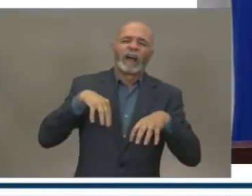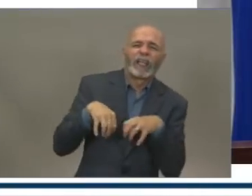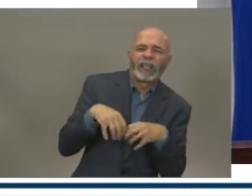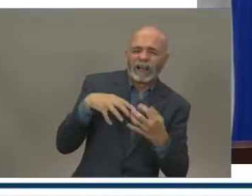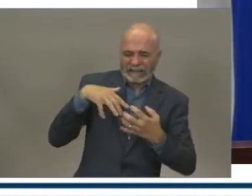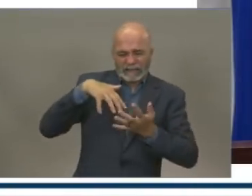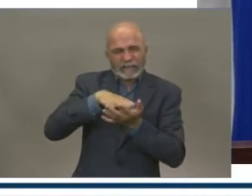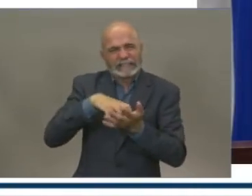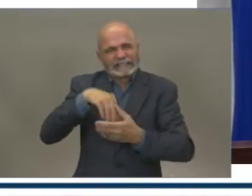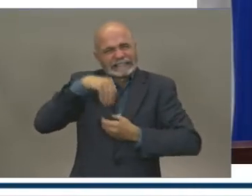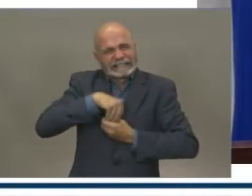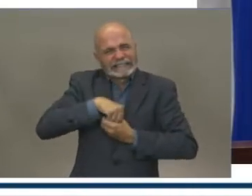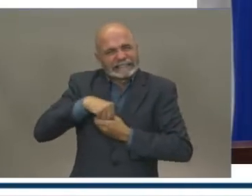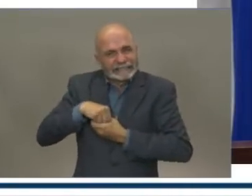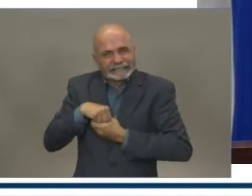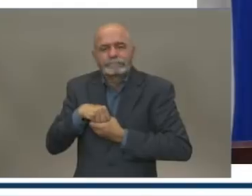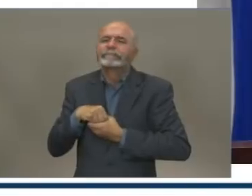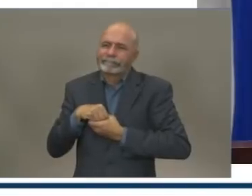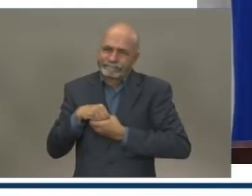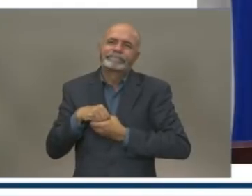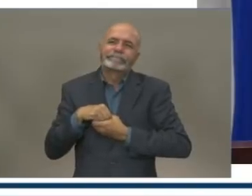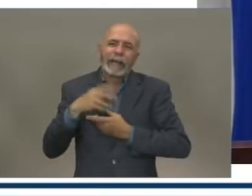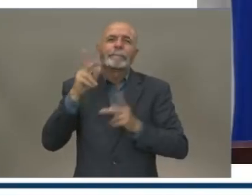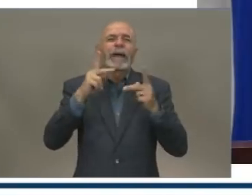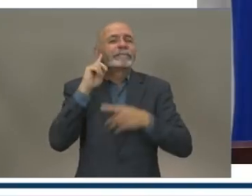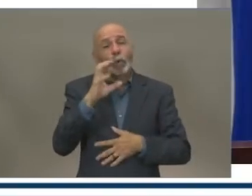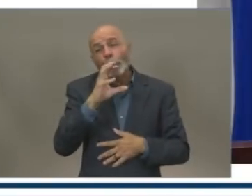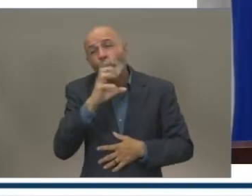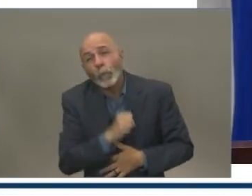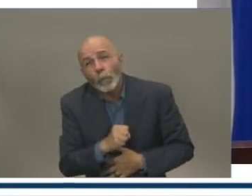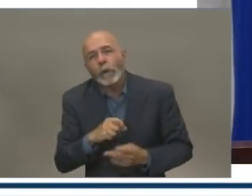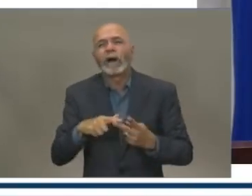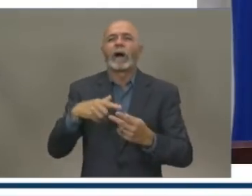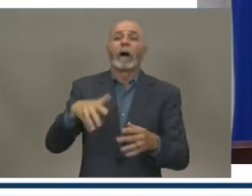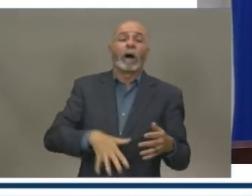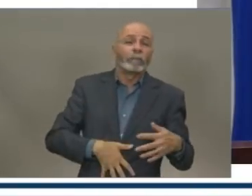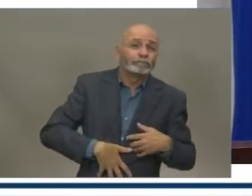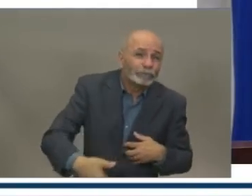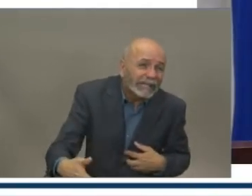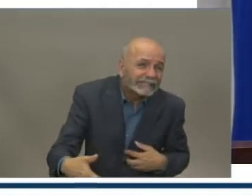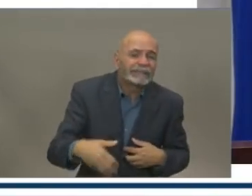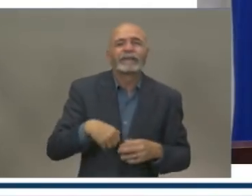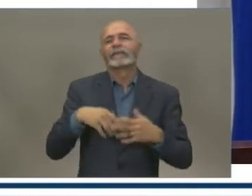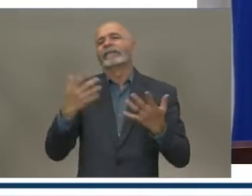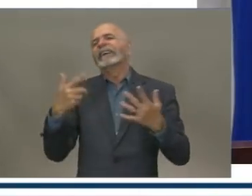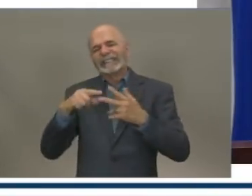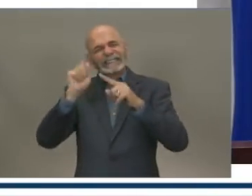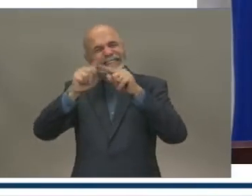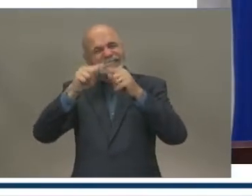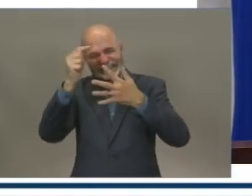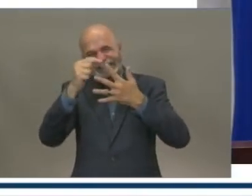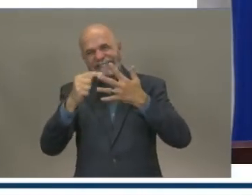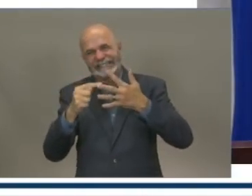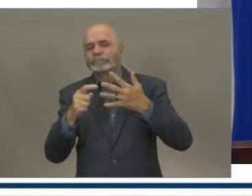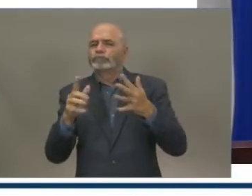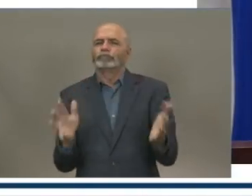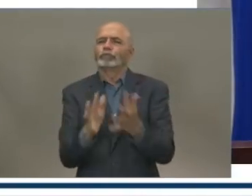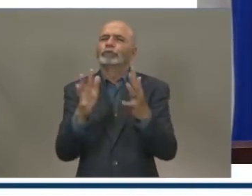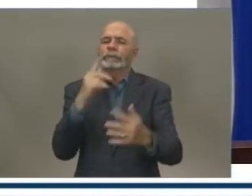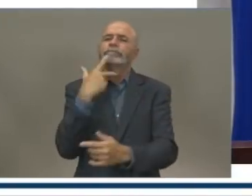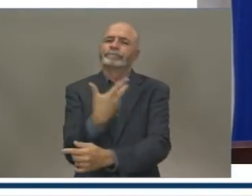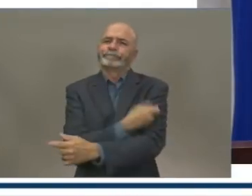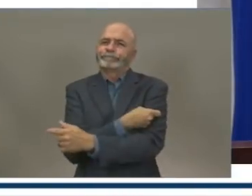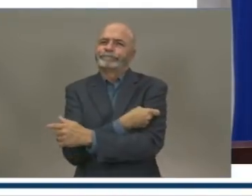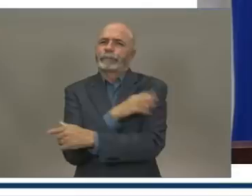such as older Nova Scotians and those who are pregnant or immune compromised. We have to remember that the